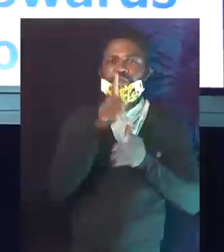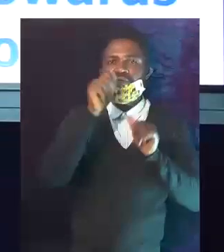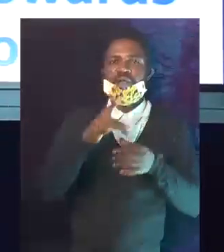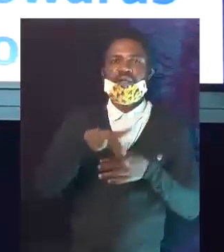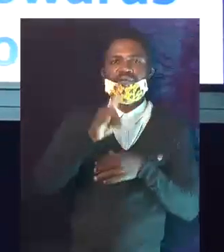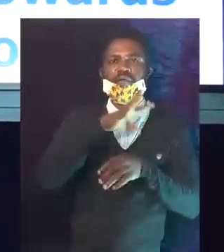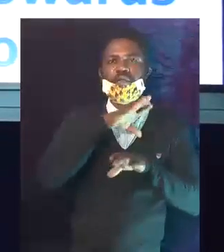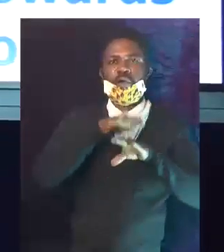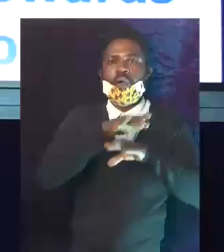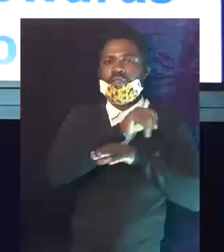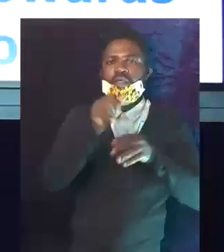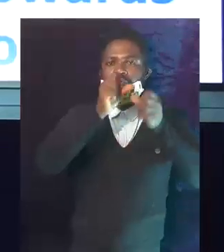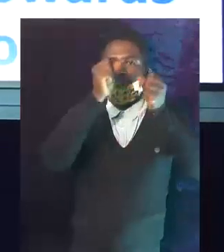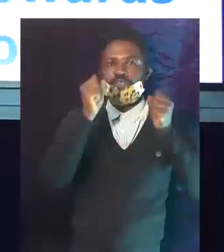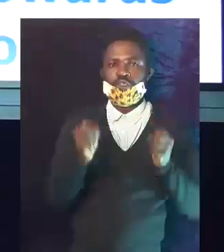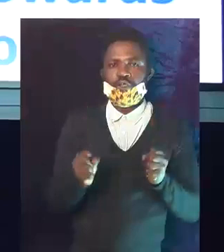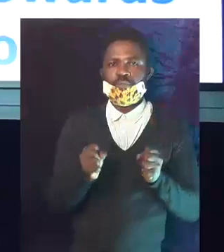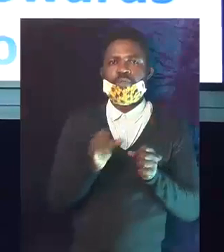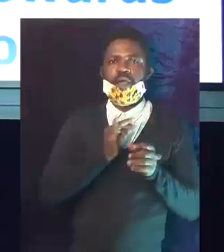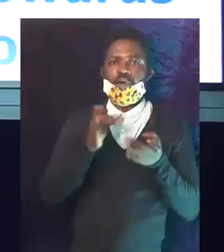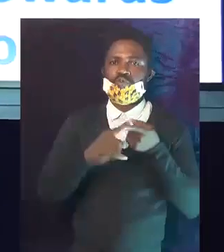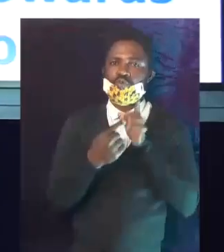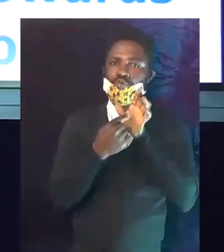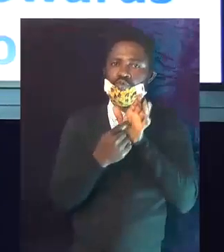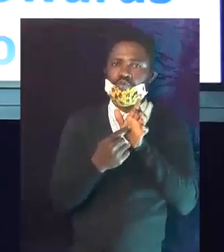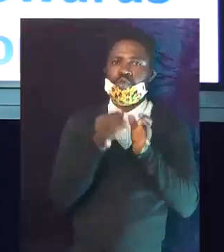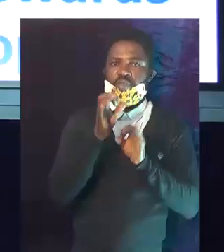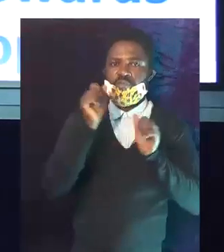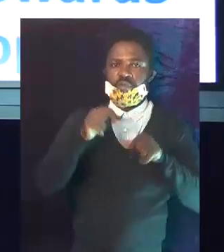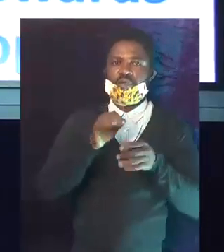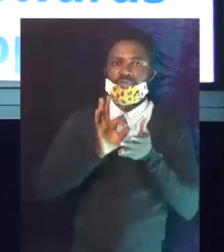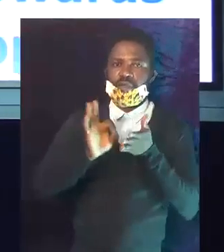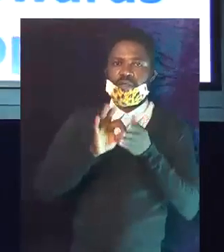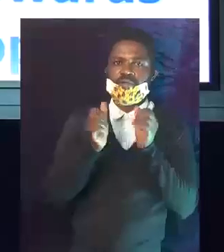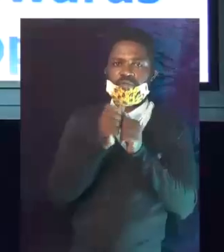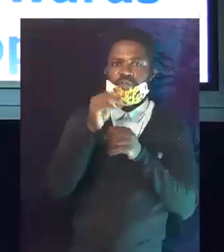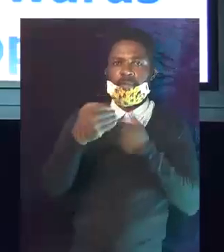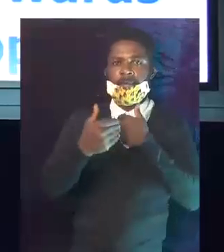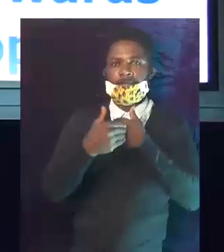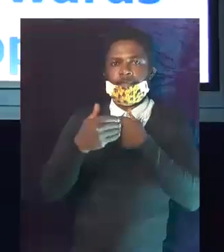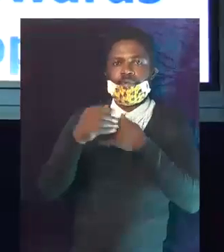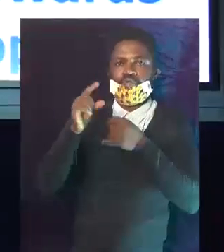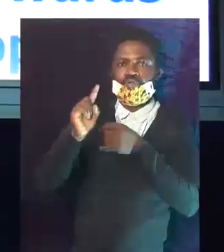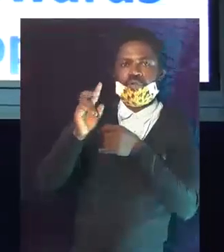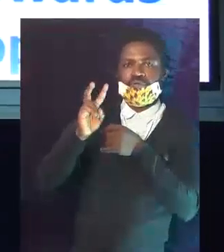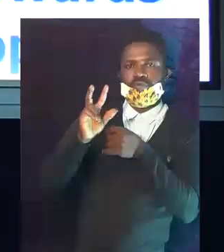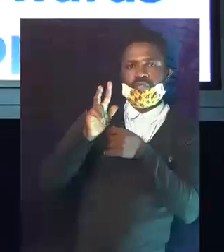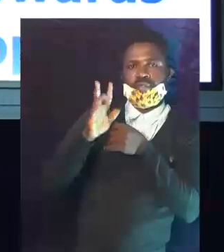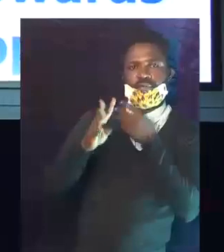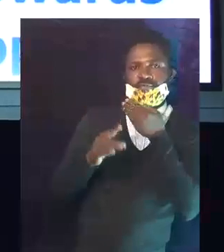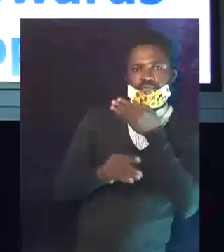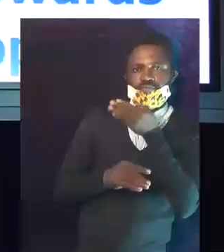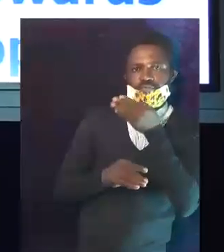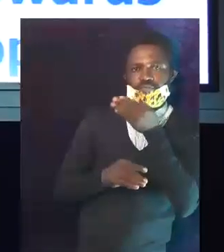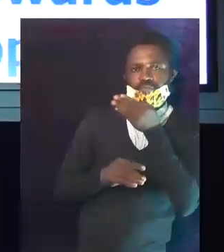on the shape. I'm going to show you these 8 edges if you count with me. Back end, you have 1, 2, 3, 4